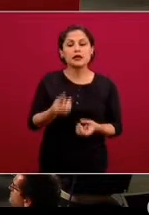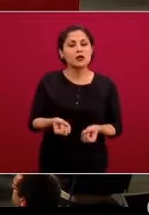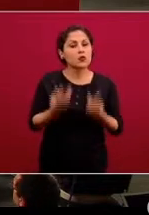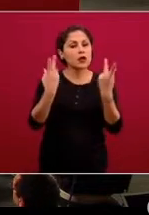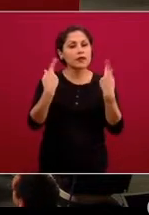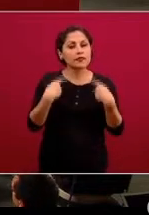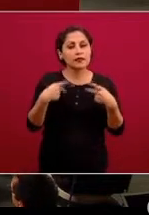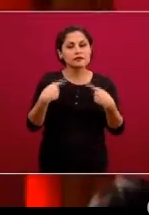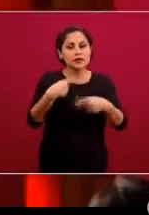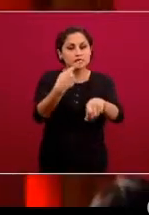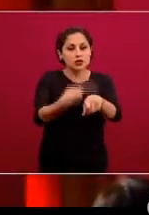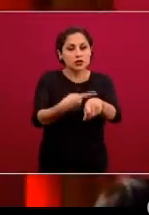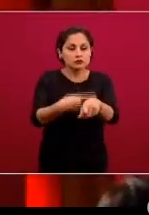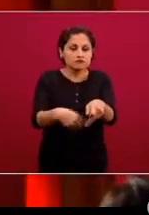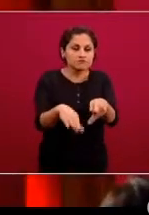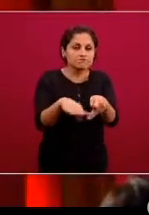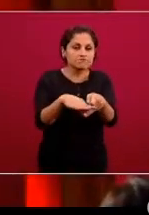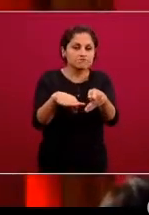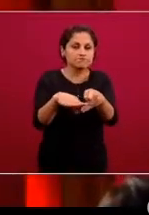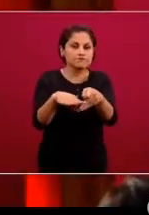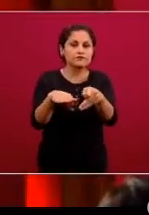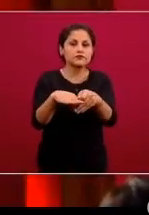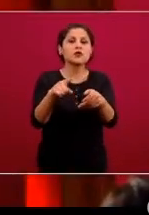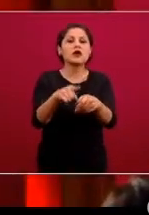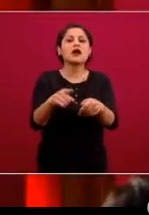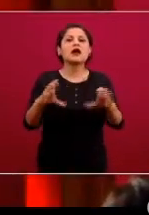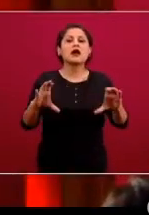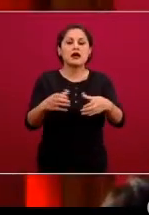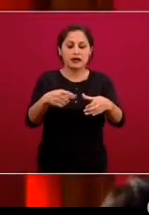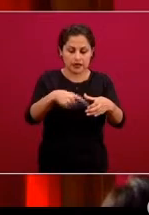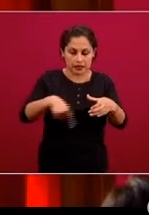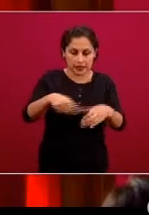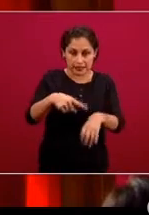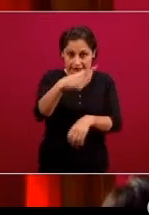100,000 inhabitants. We've adjusted it to the